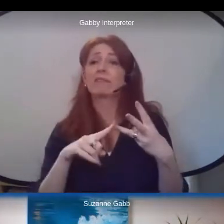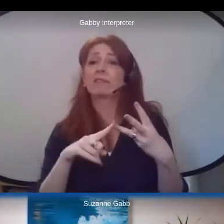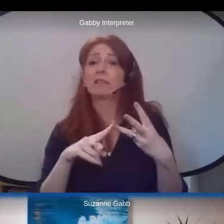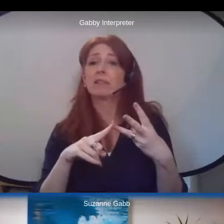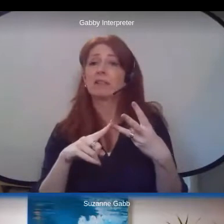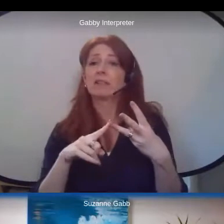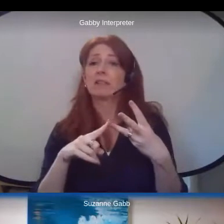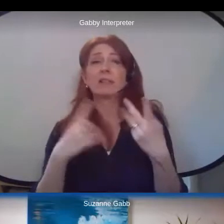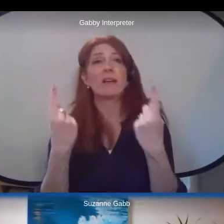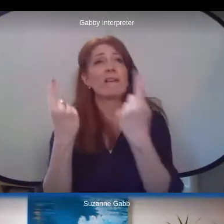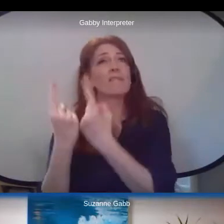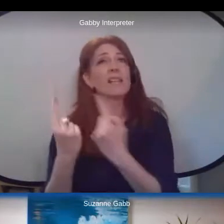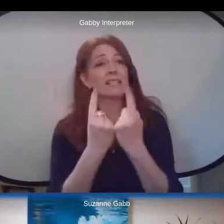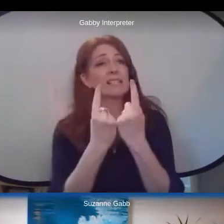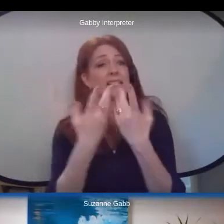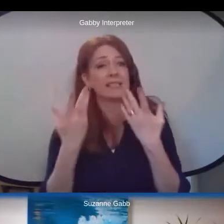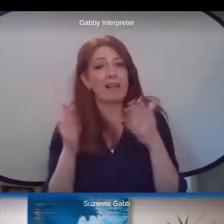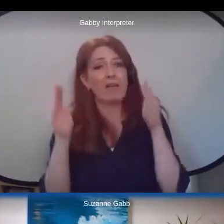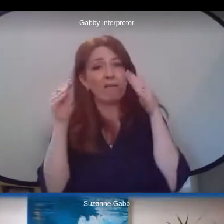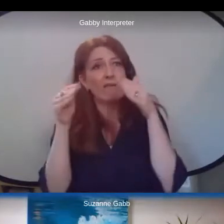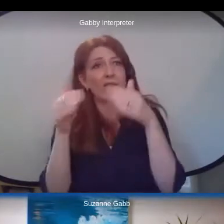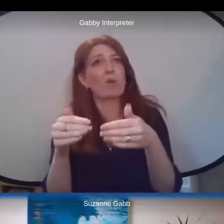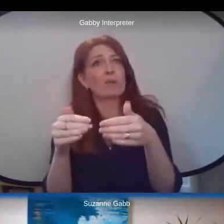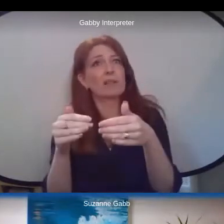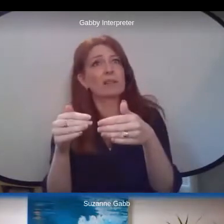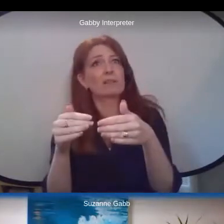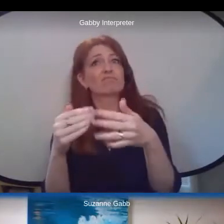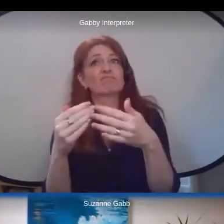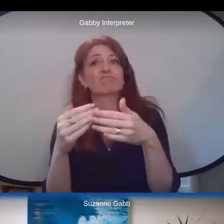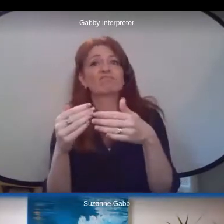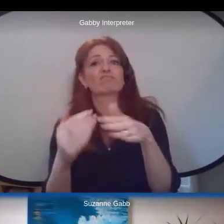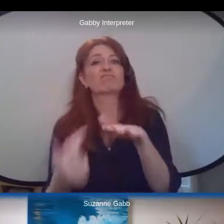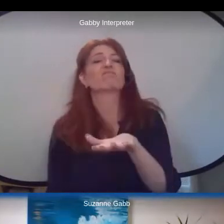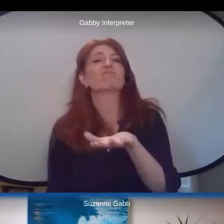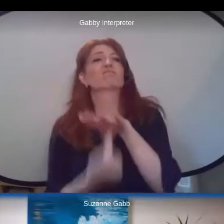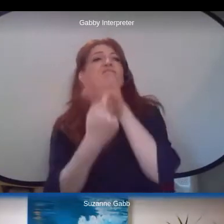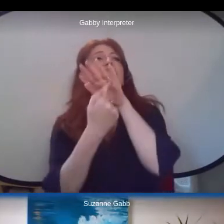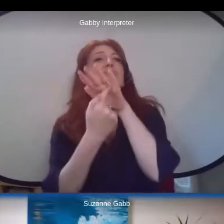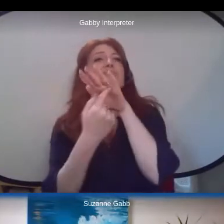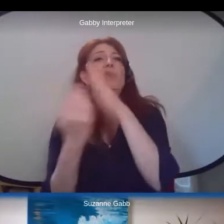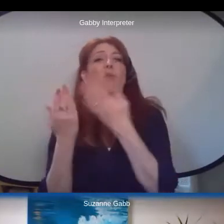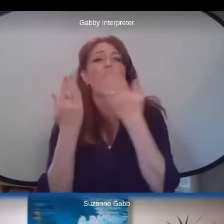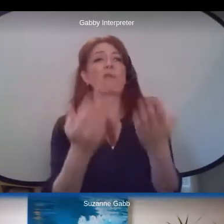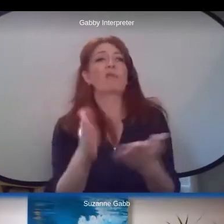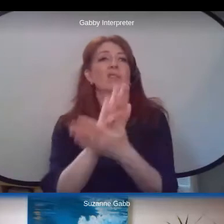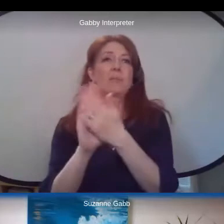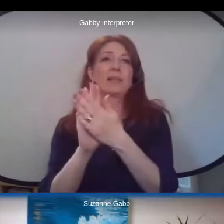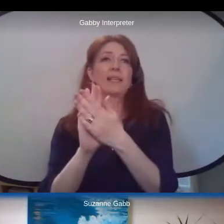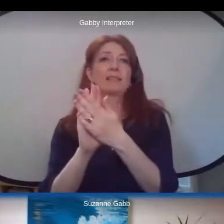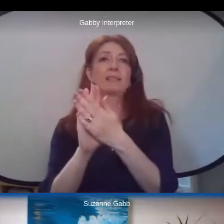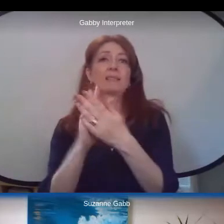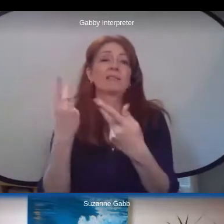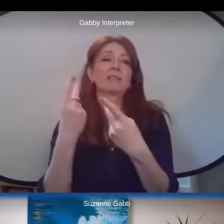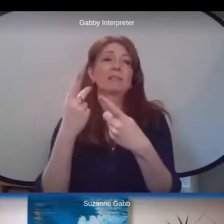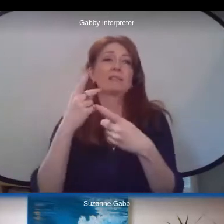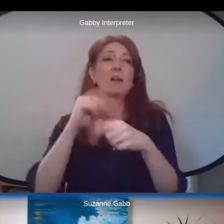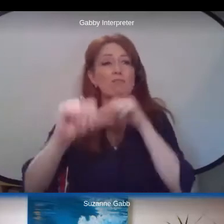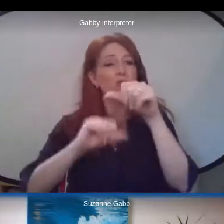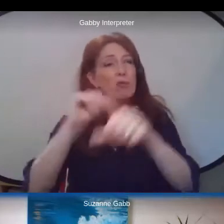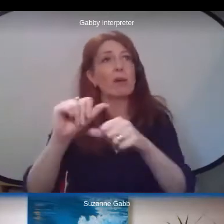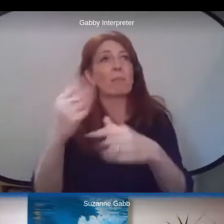are now just focusing on their core offerings, which means those traditional programming where they were instructor